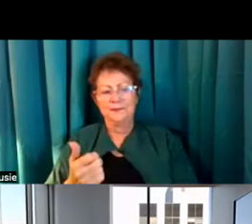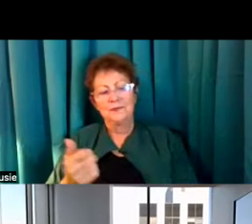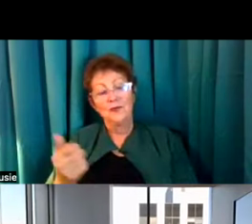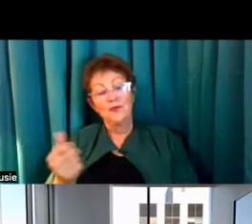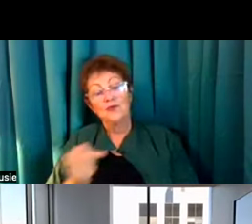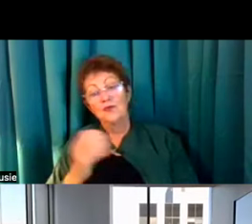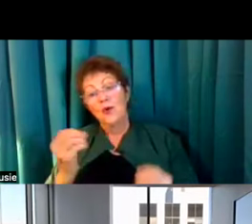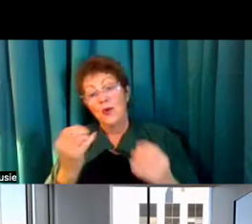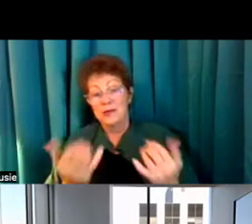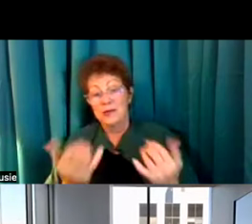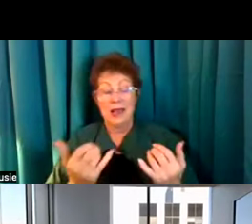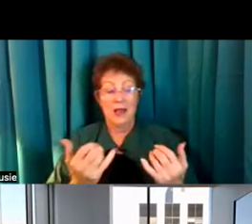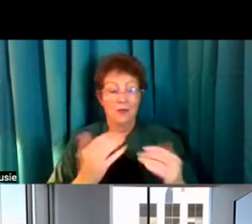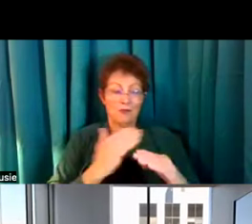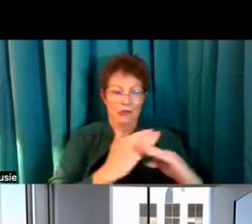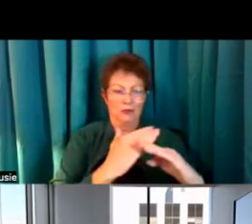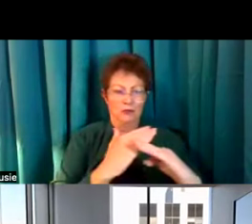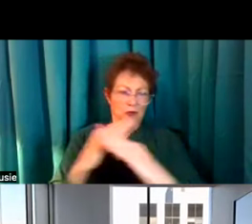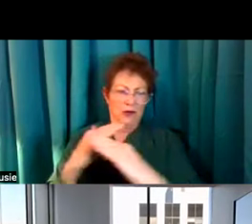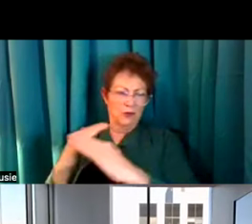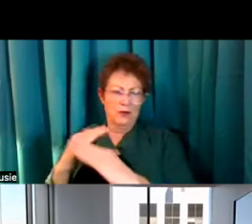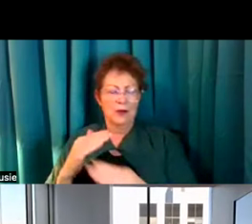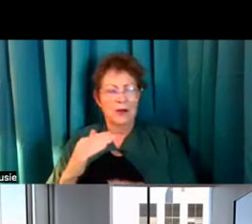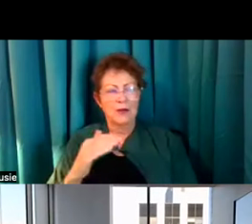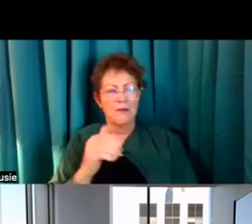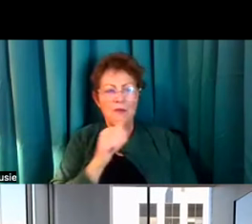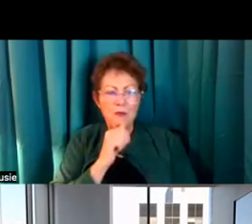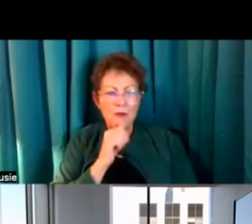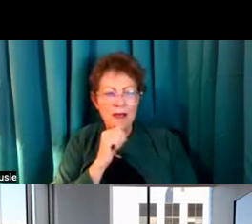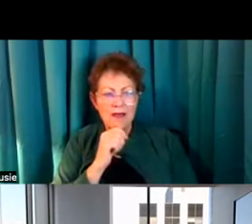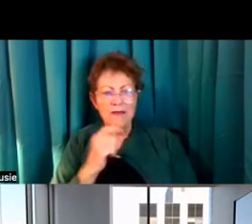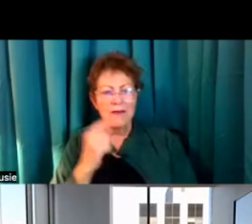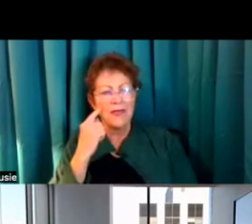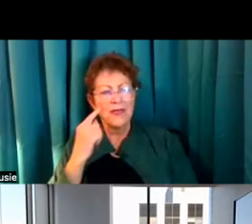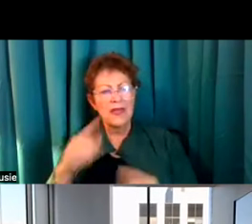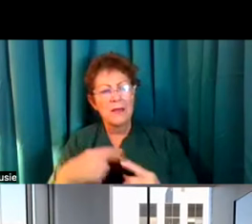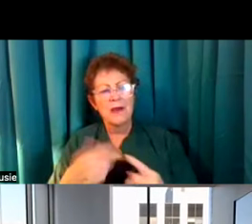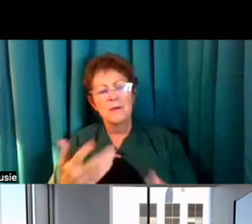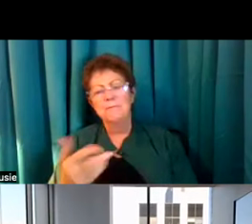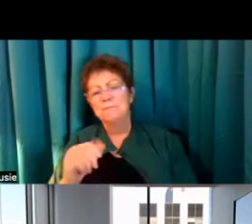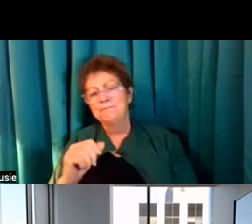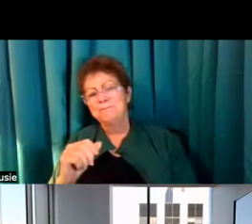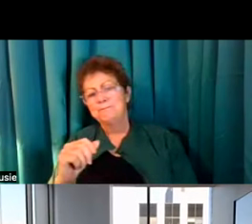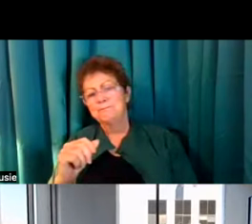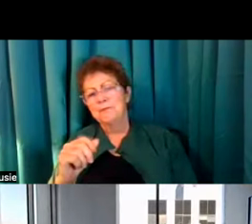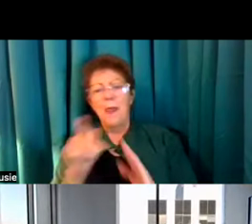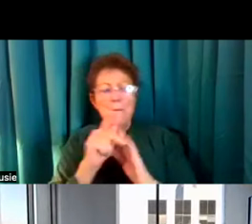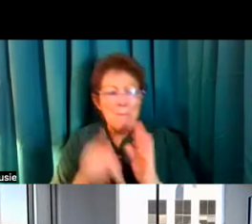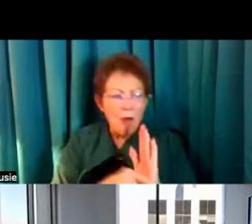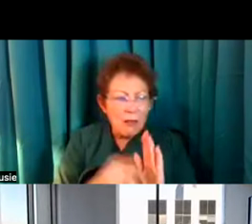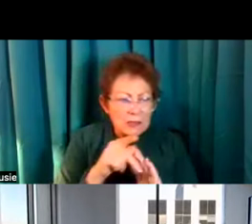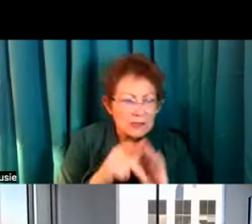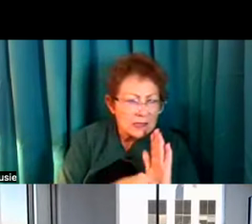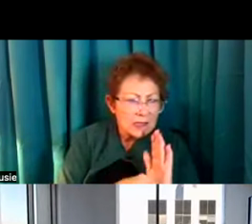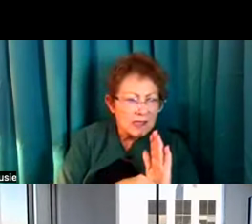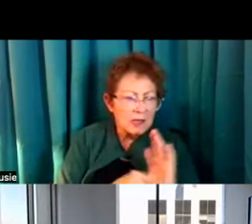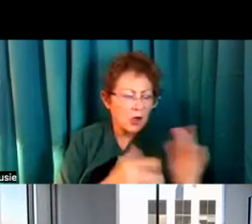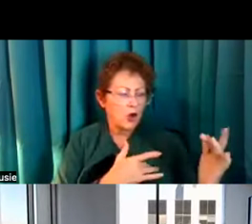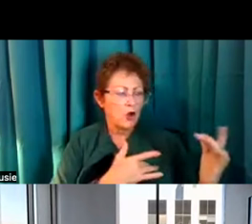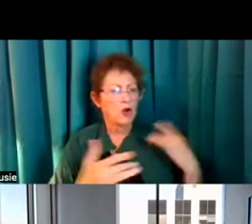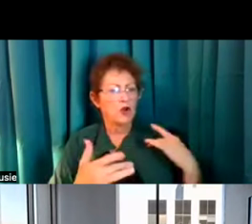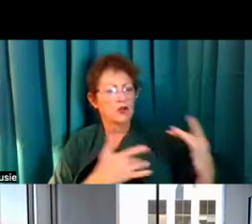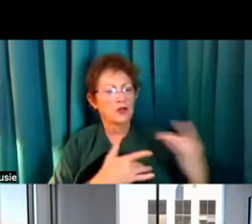everything kind of restrictive about a private foundation, just think about like the underlying policy concerns there,